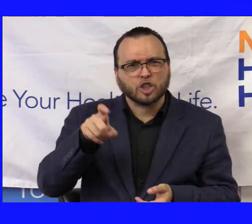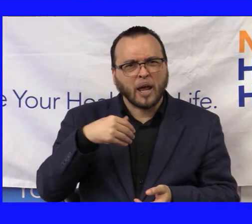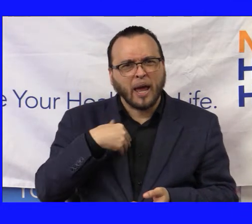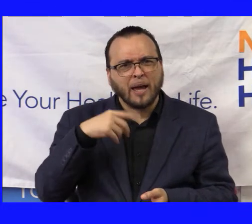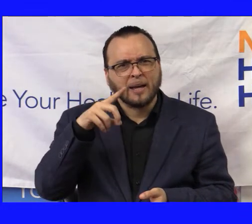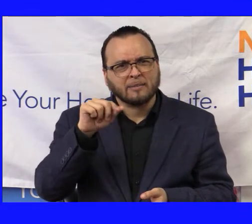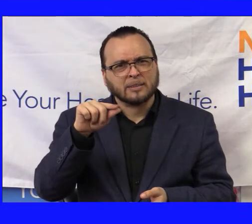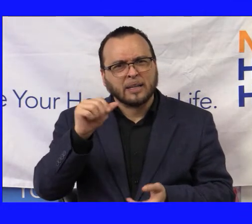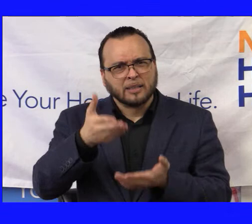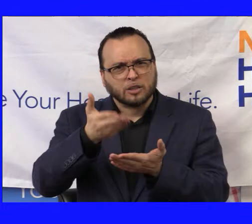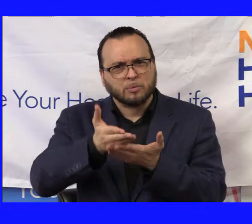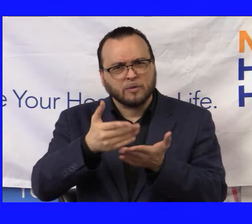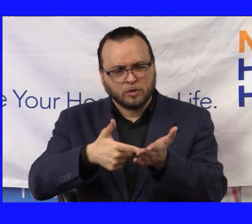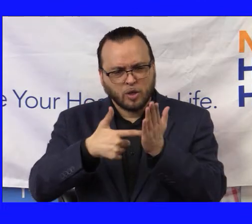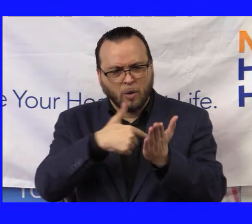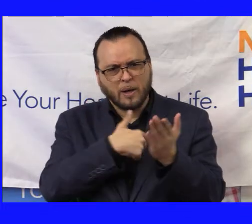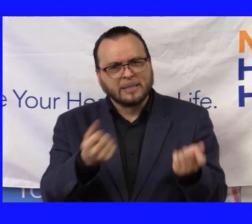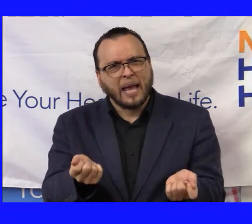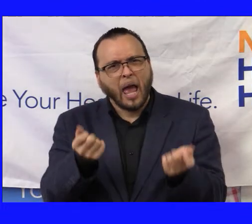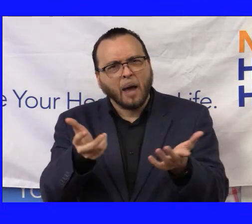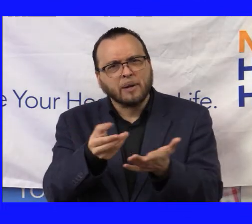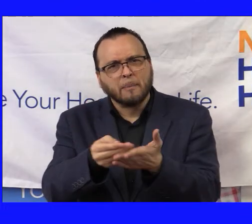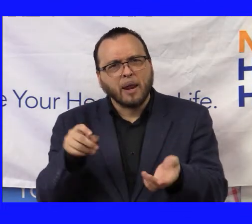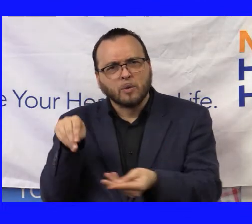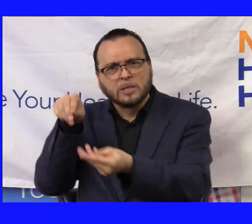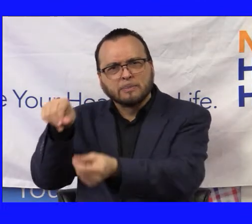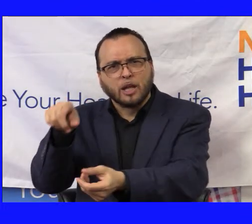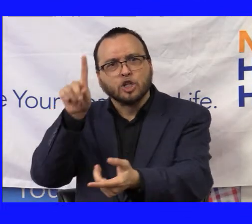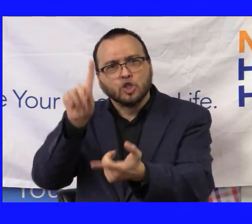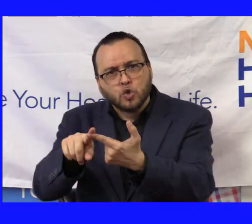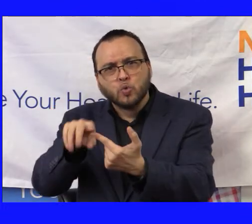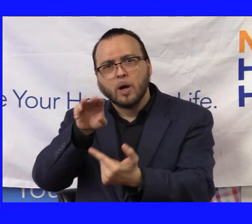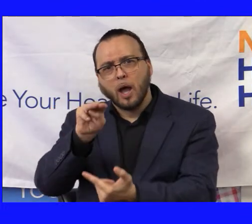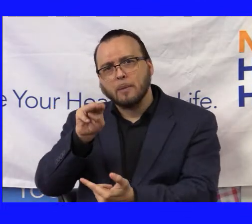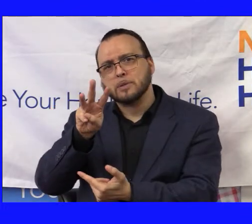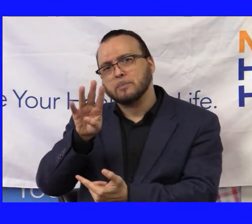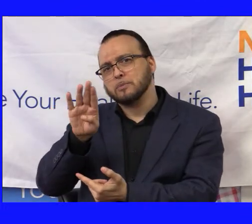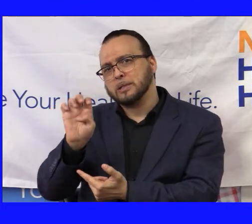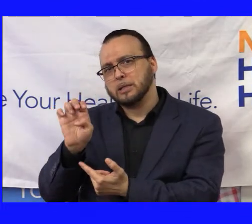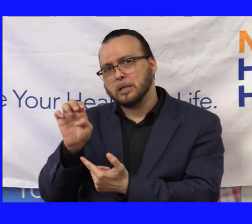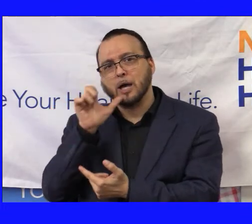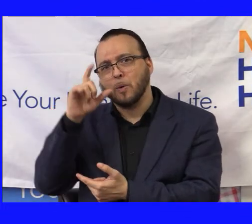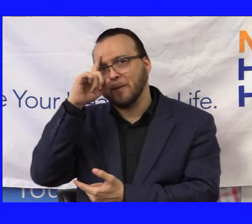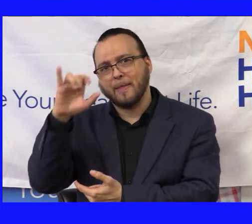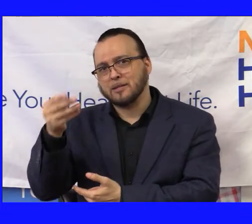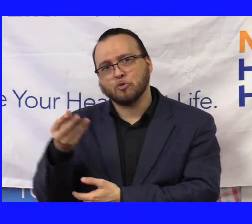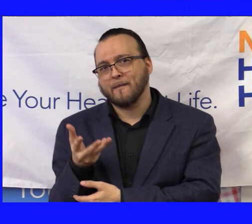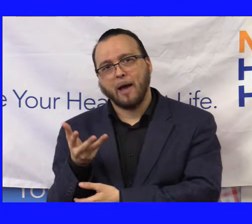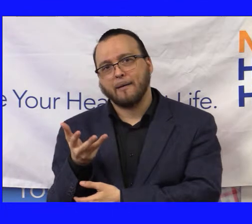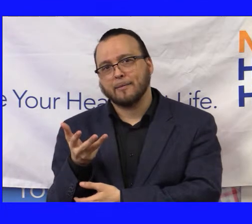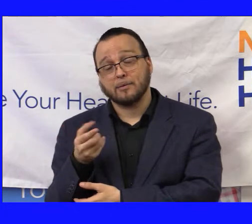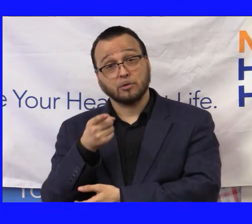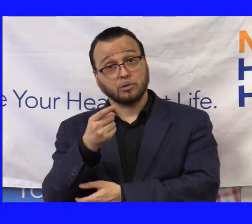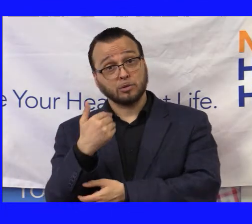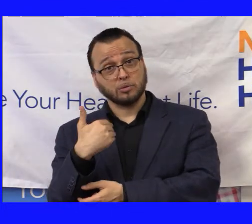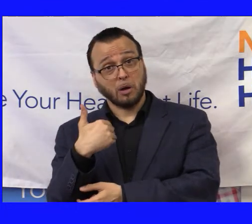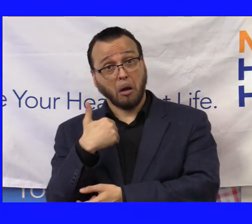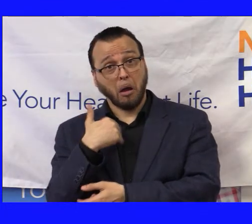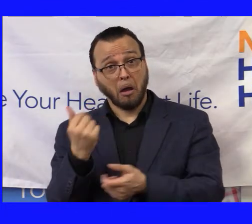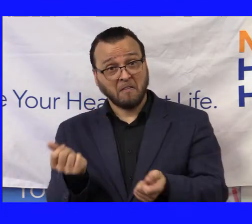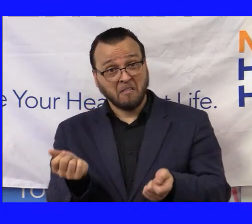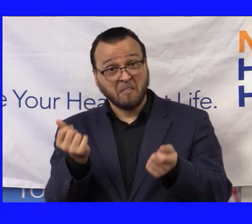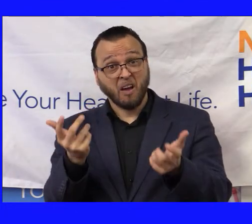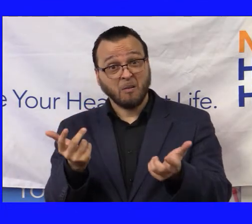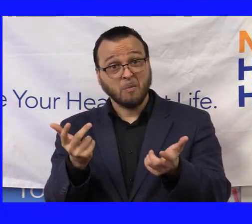they spent in MWBE. And I don't think that has been provided. Do you have how much